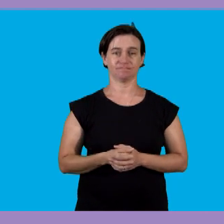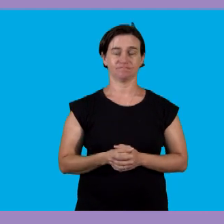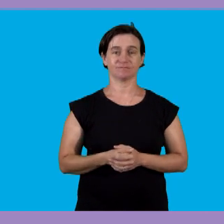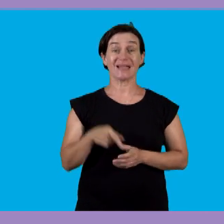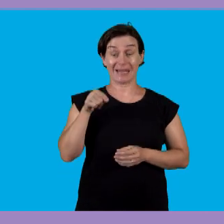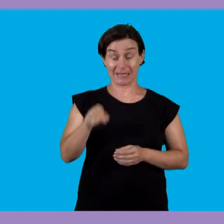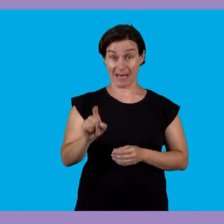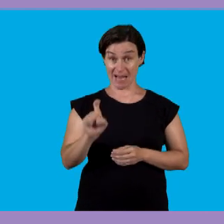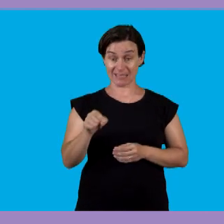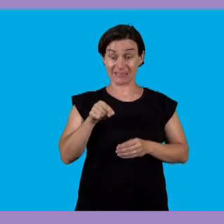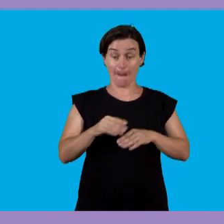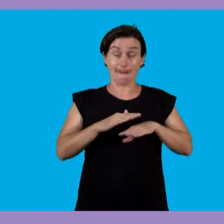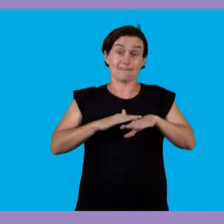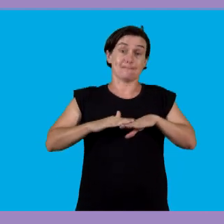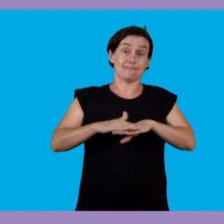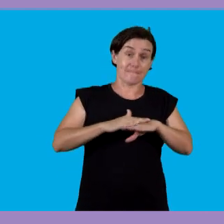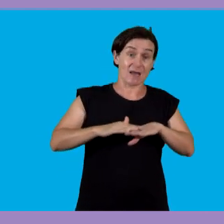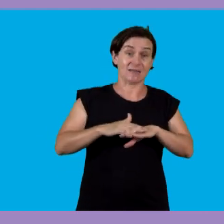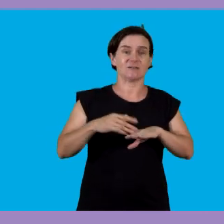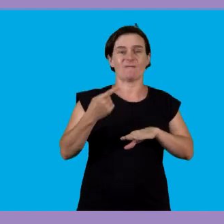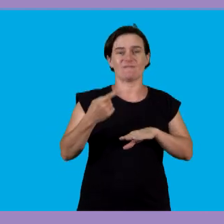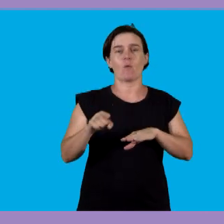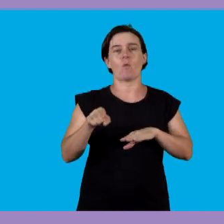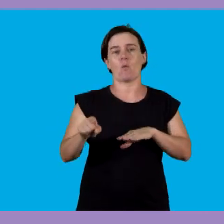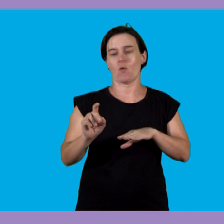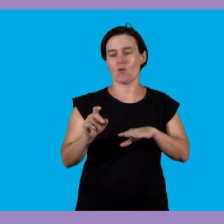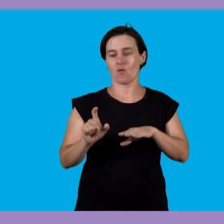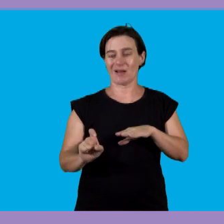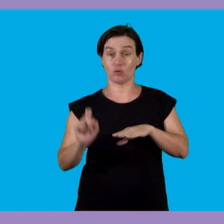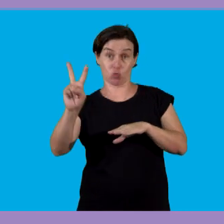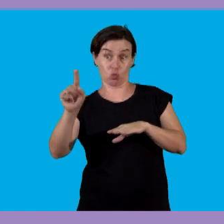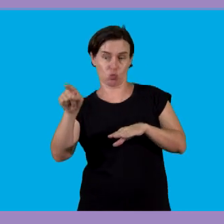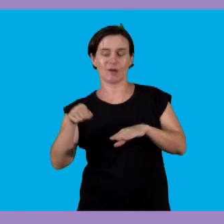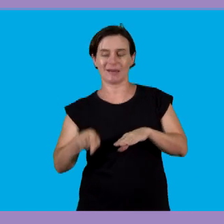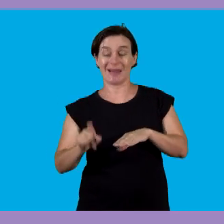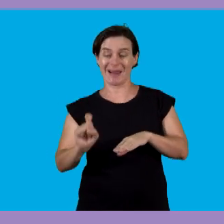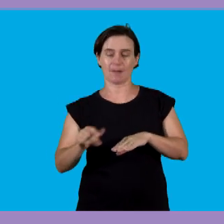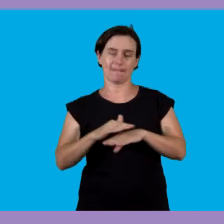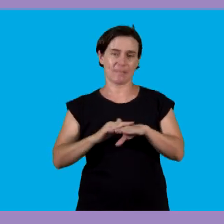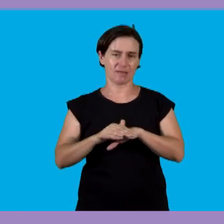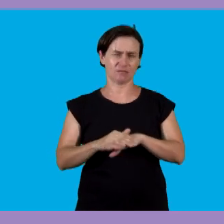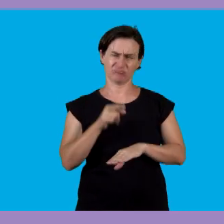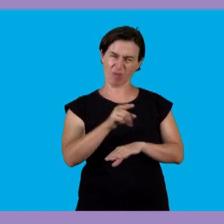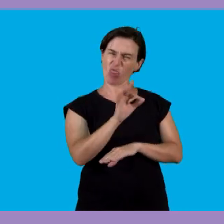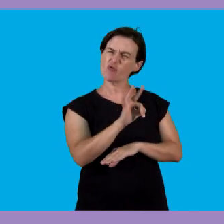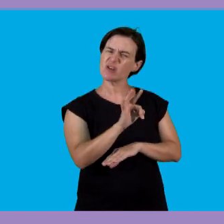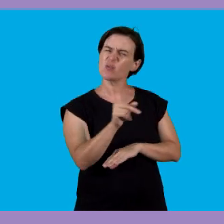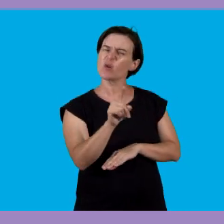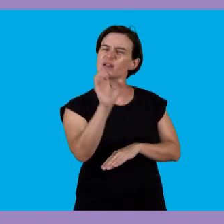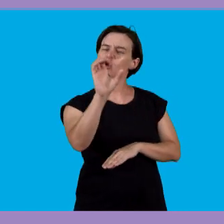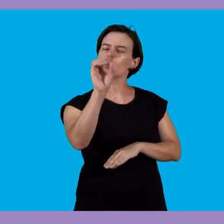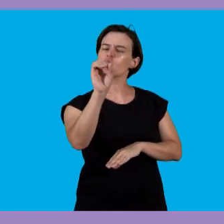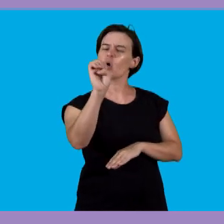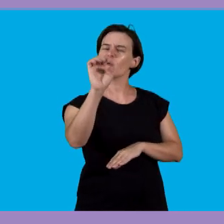expression. It is also the base to that exponent there. What about that 3? Are you thinking